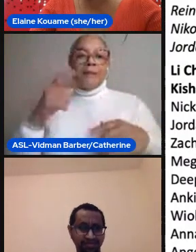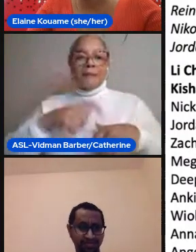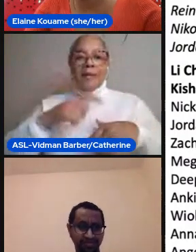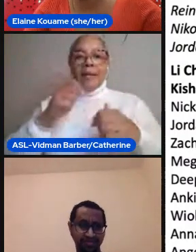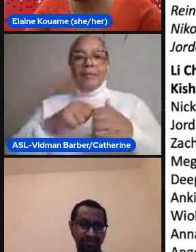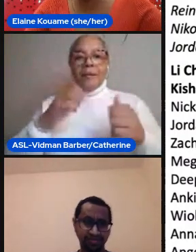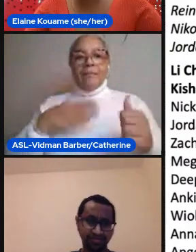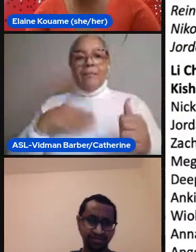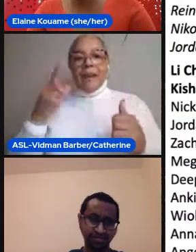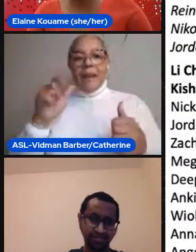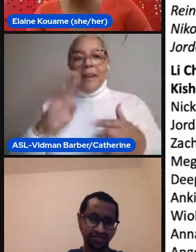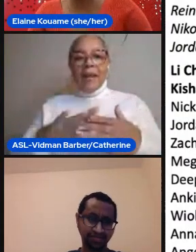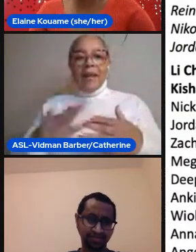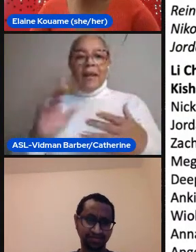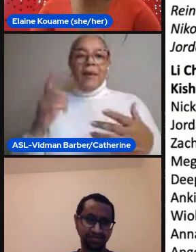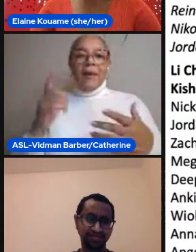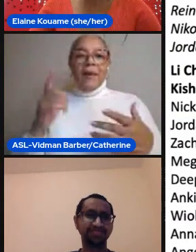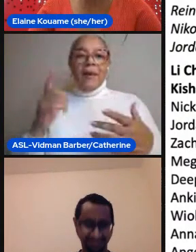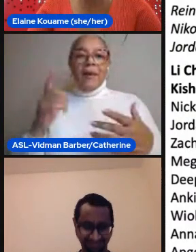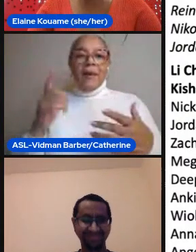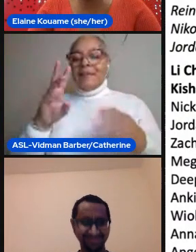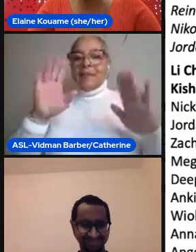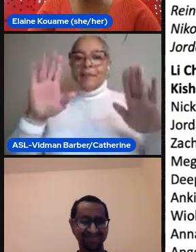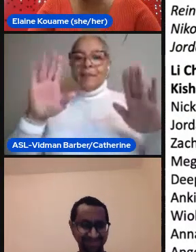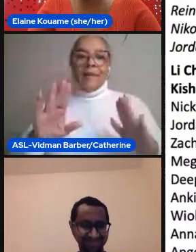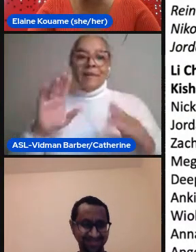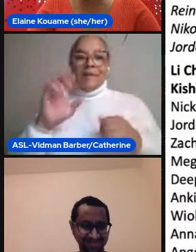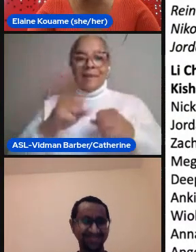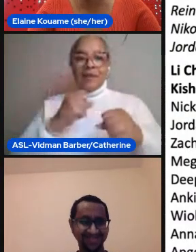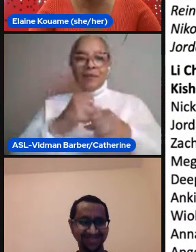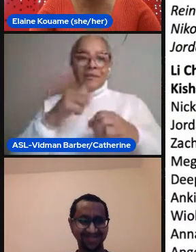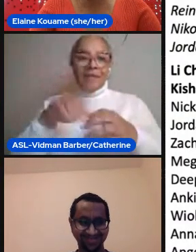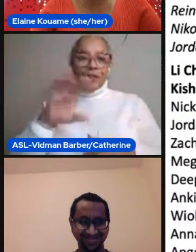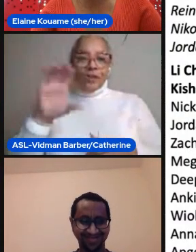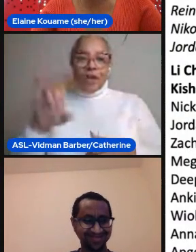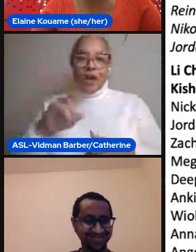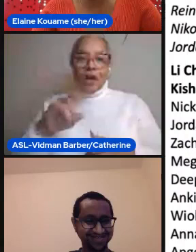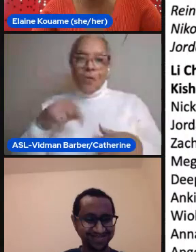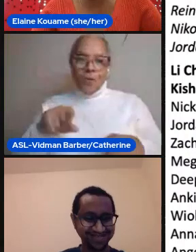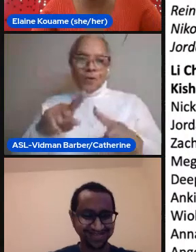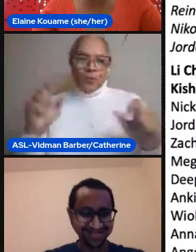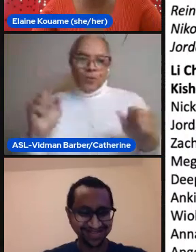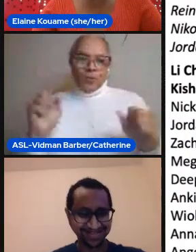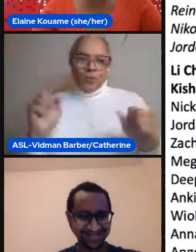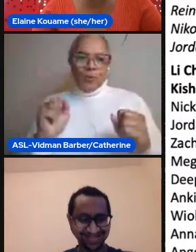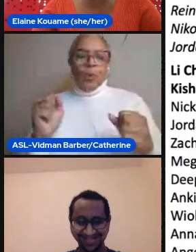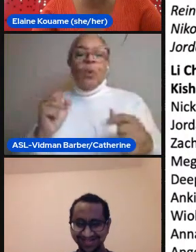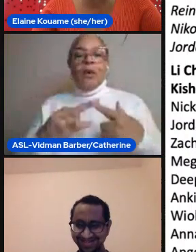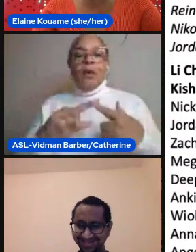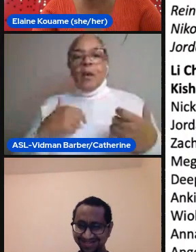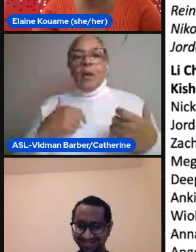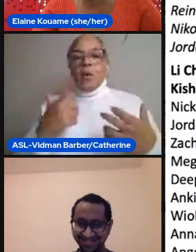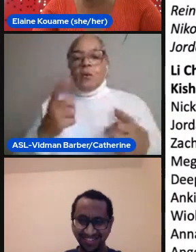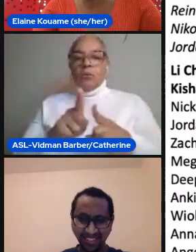I spent 6 amazing years in Chicago, even though it was super cold. And also want to thank our collaborators,